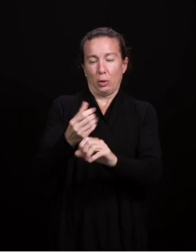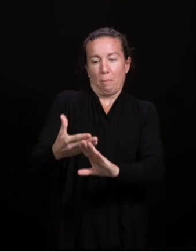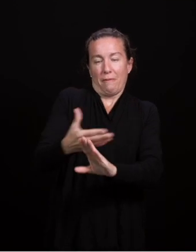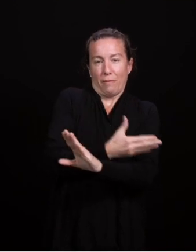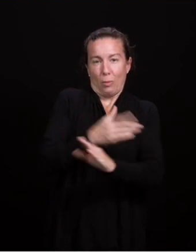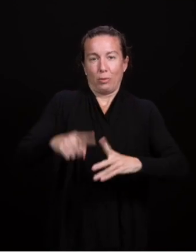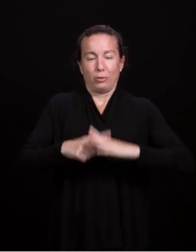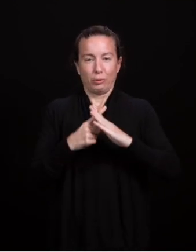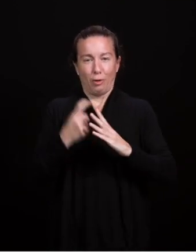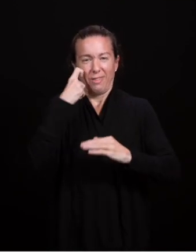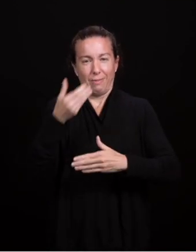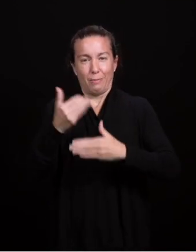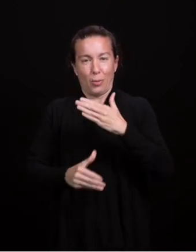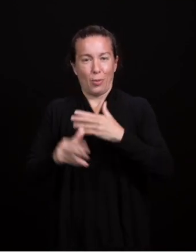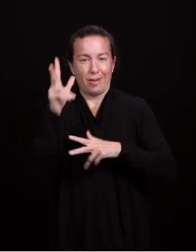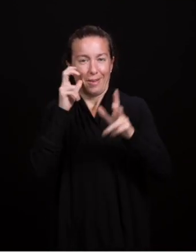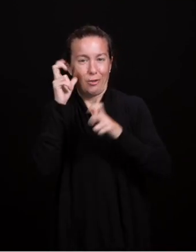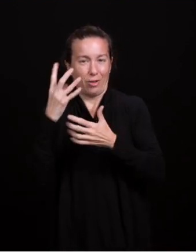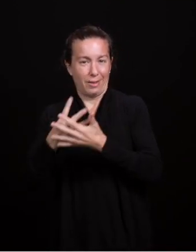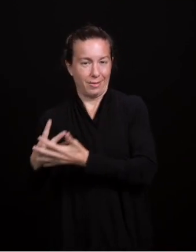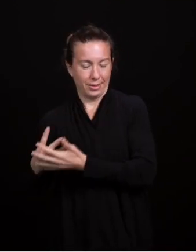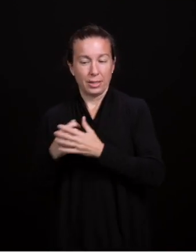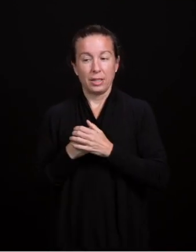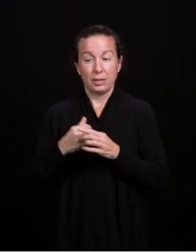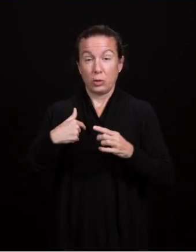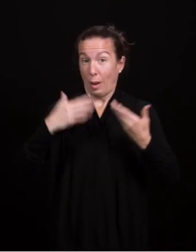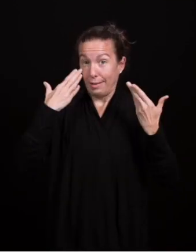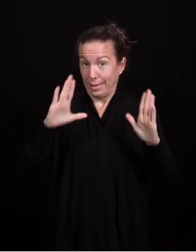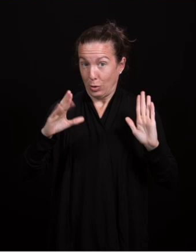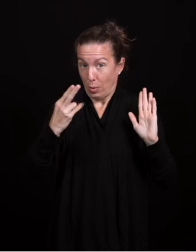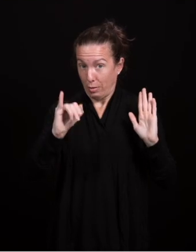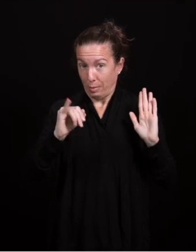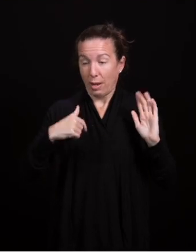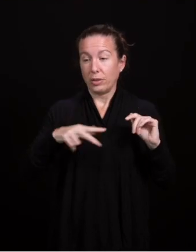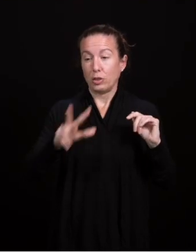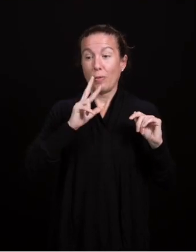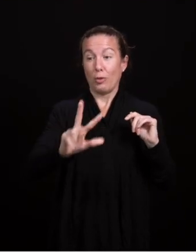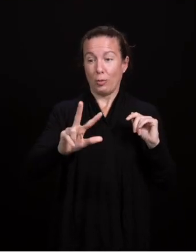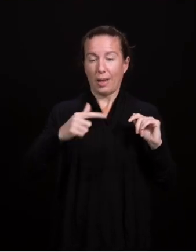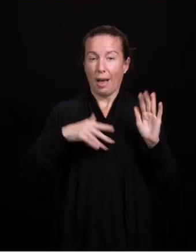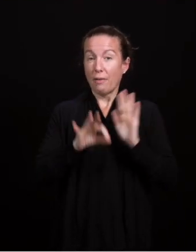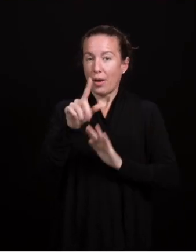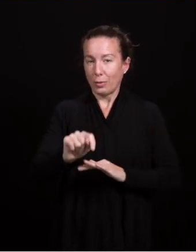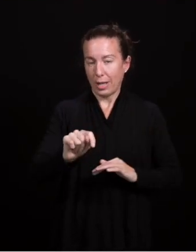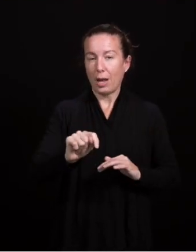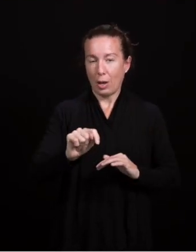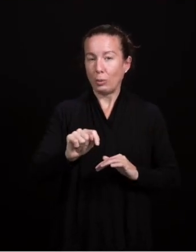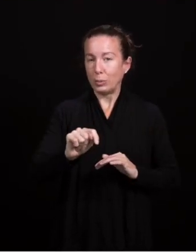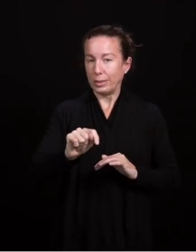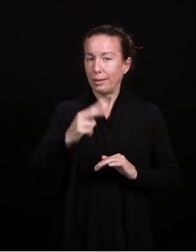test. So I would not know that she was hearing impaired till she was 3. Fast forward, 26 years